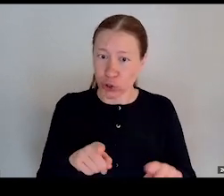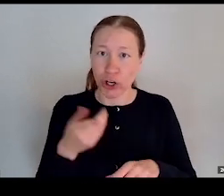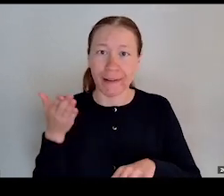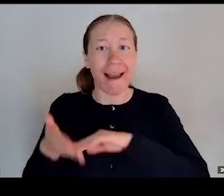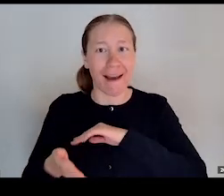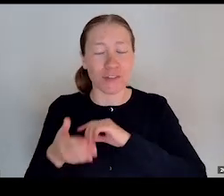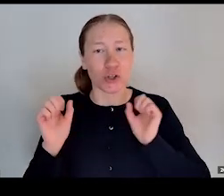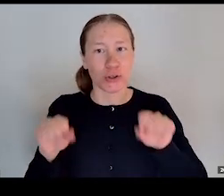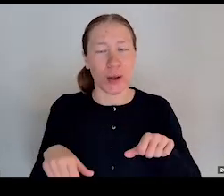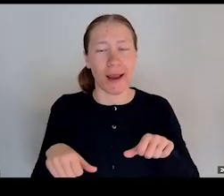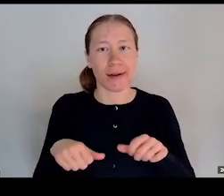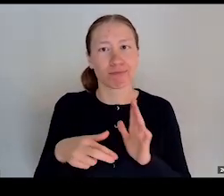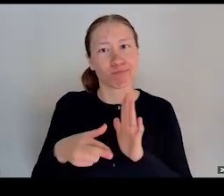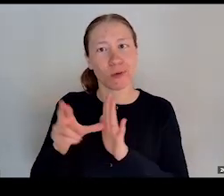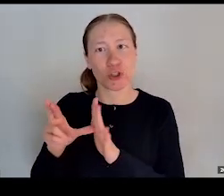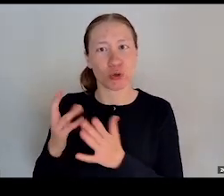review.